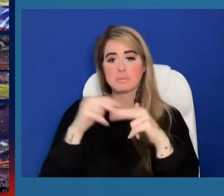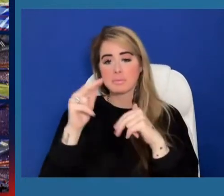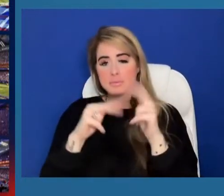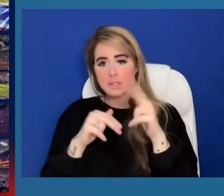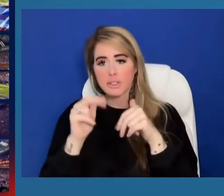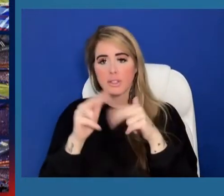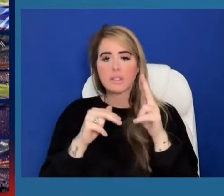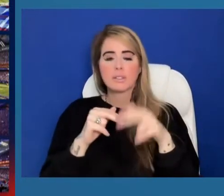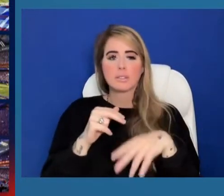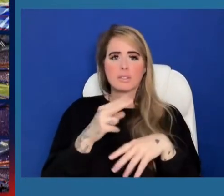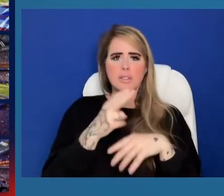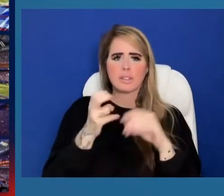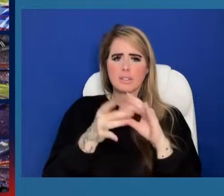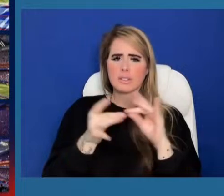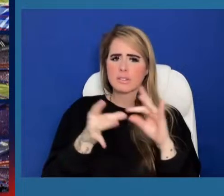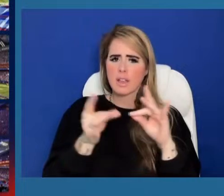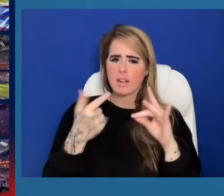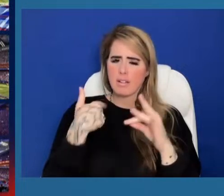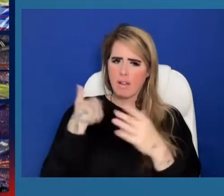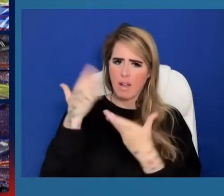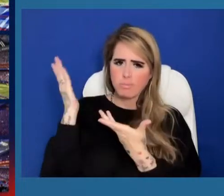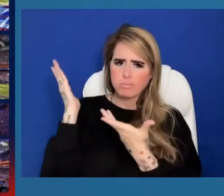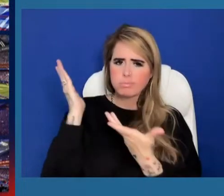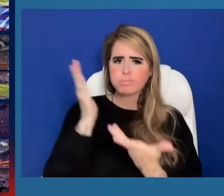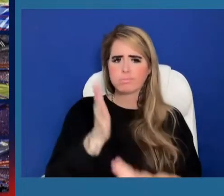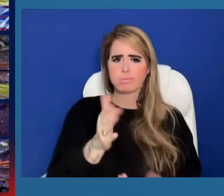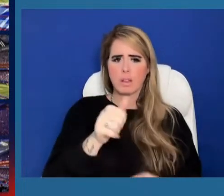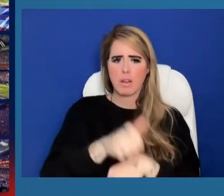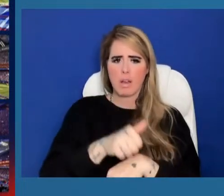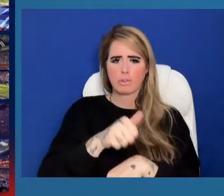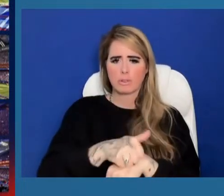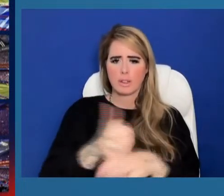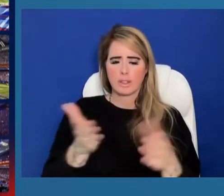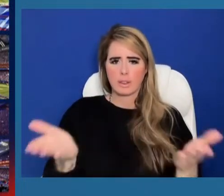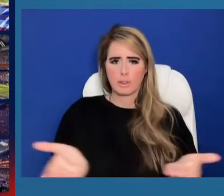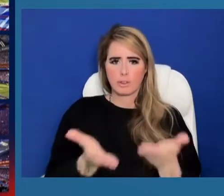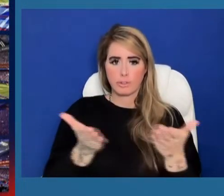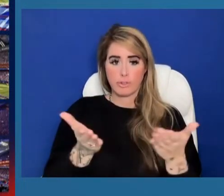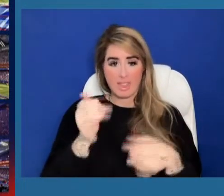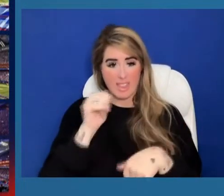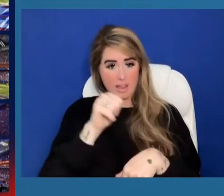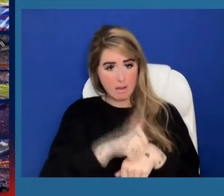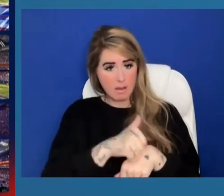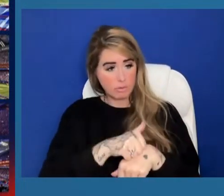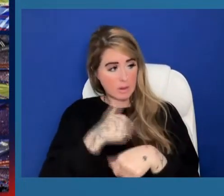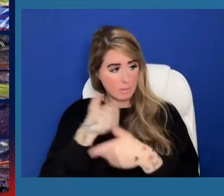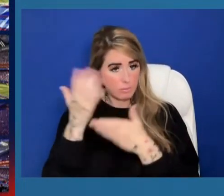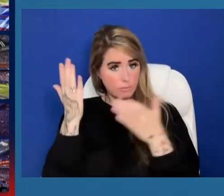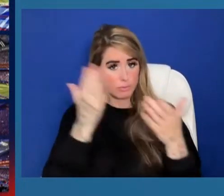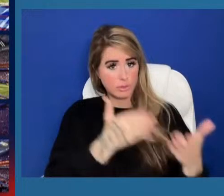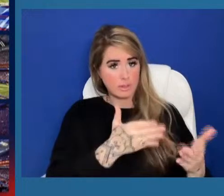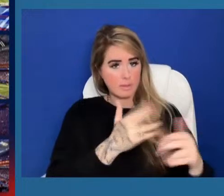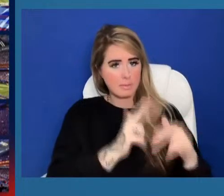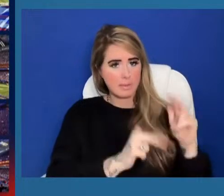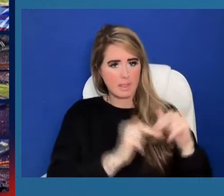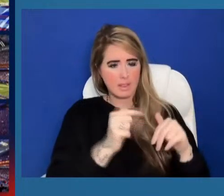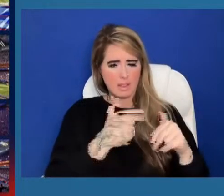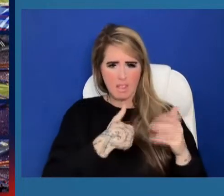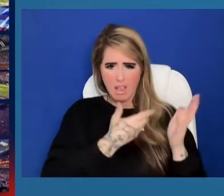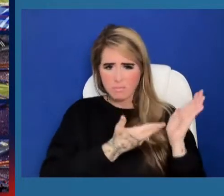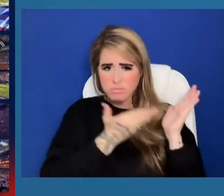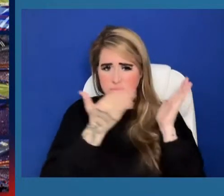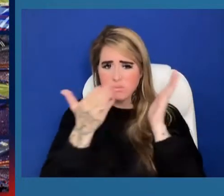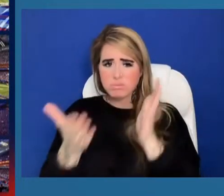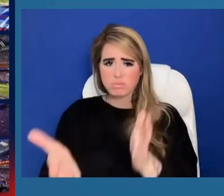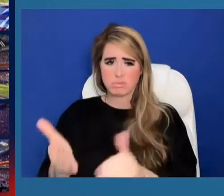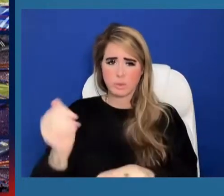say, I hauled the concrete that built that place. I hauled the stone. I hauled the